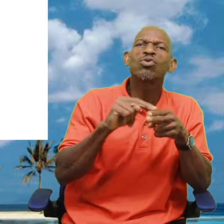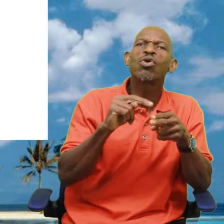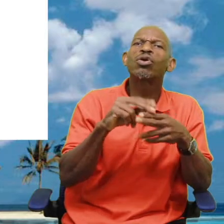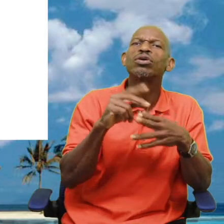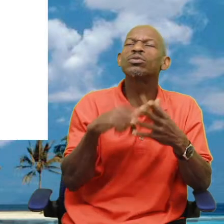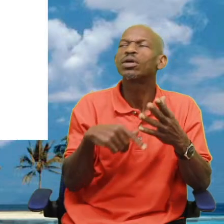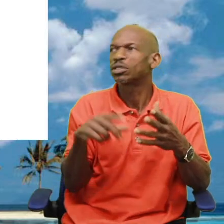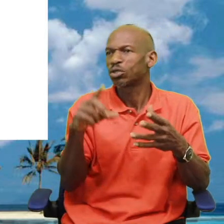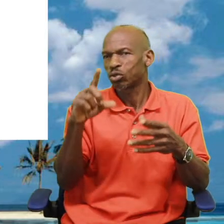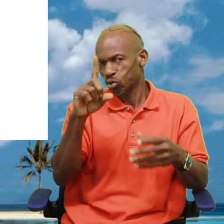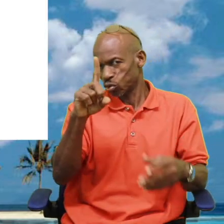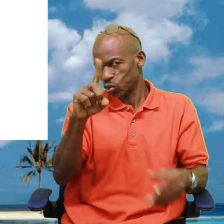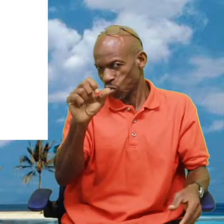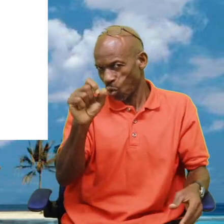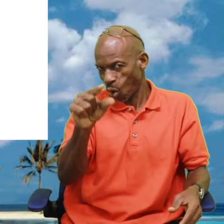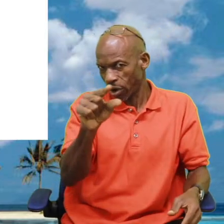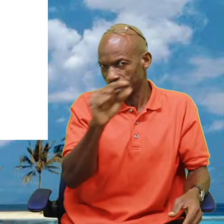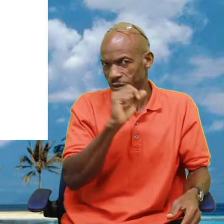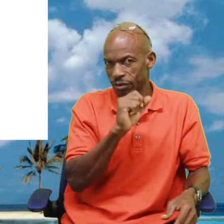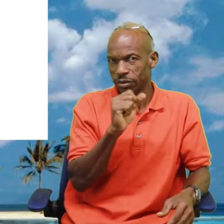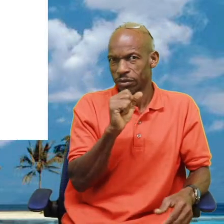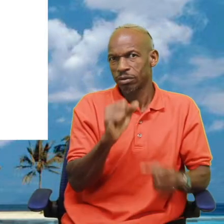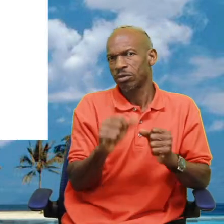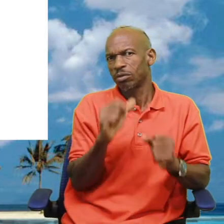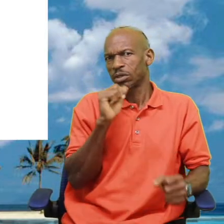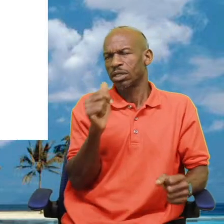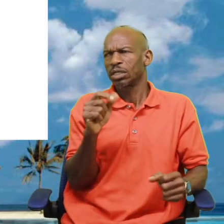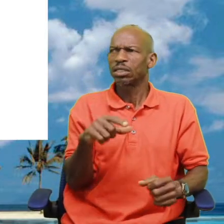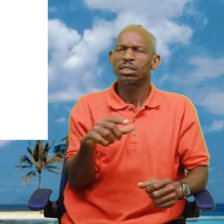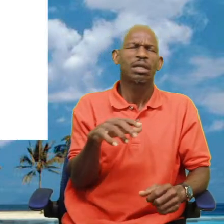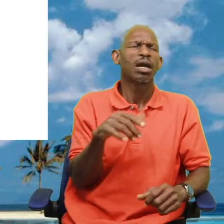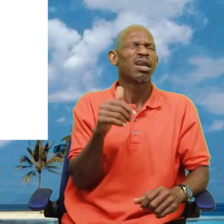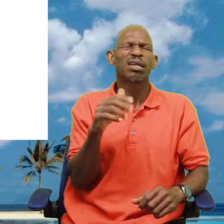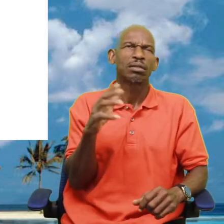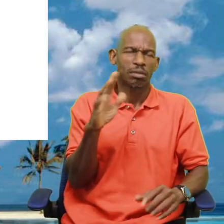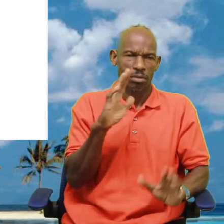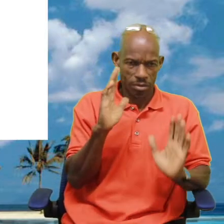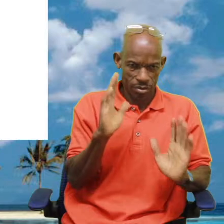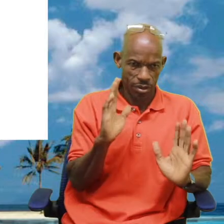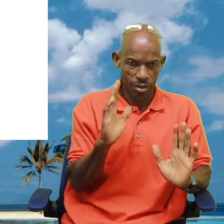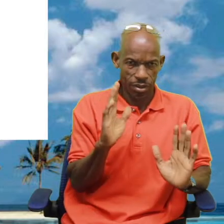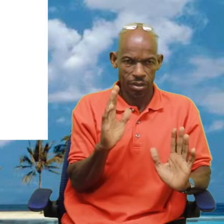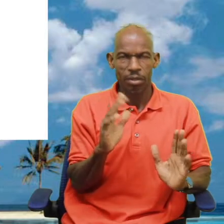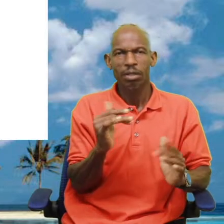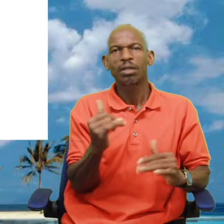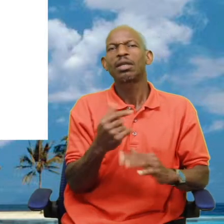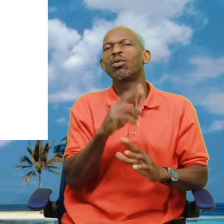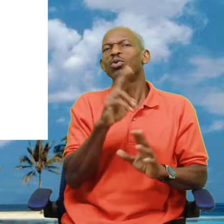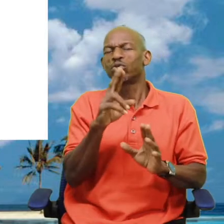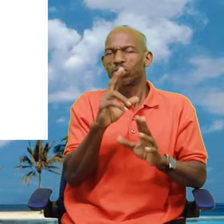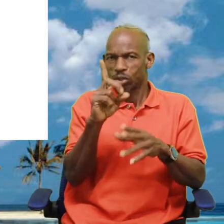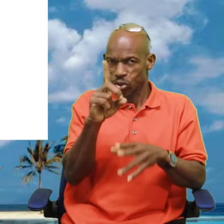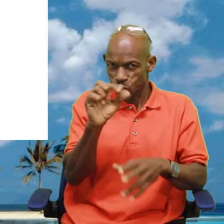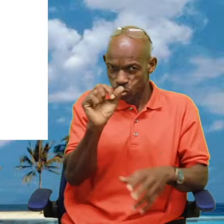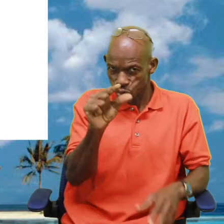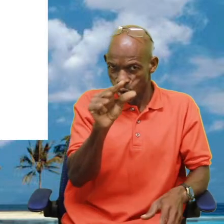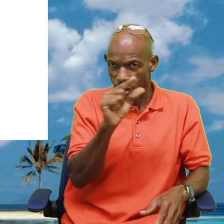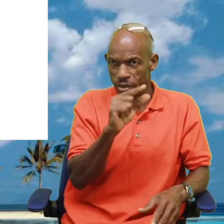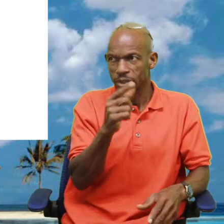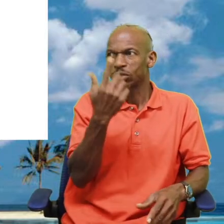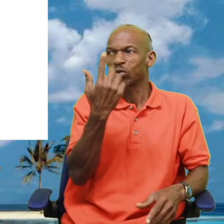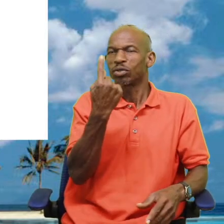noun. So we don't have to think about what else to write. We know the noun is dog. So we're going to write the